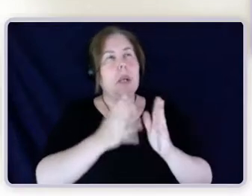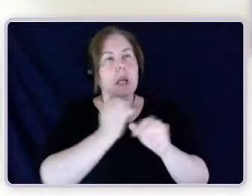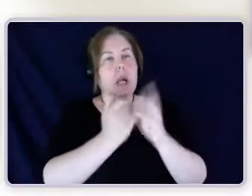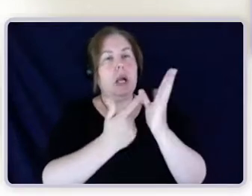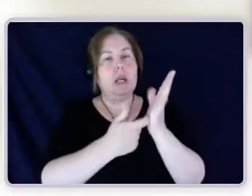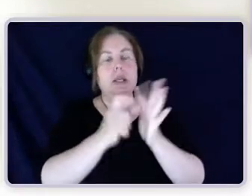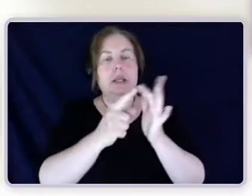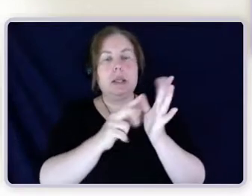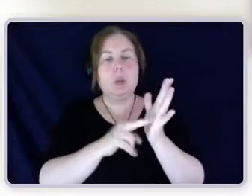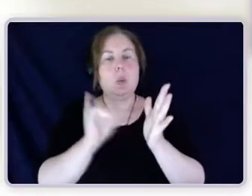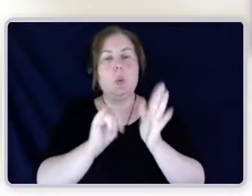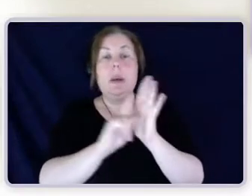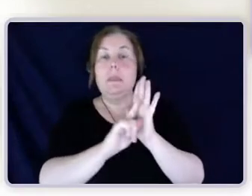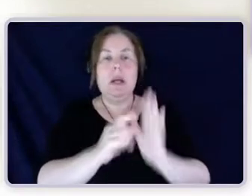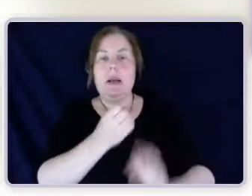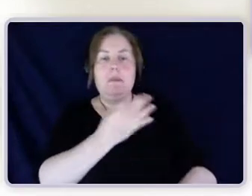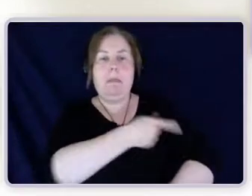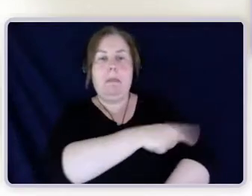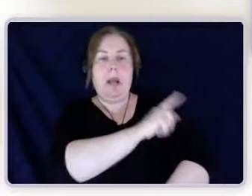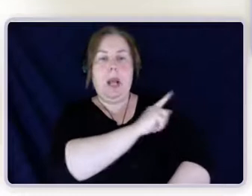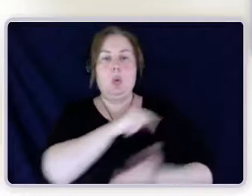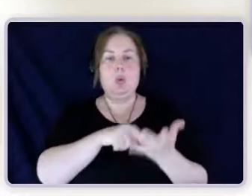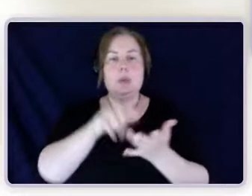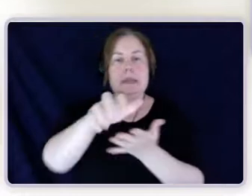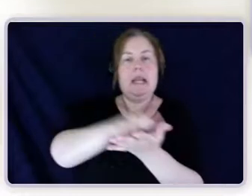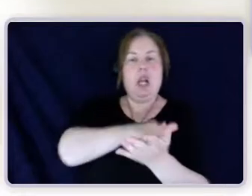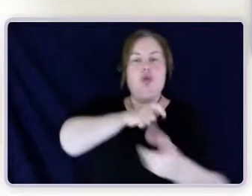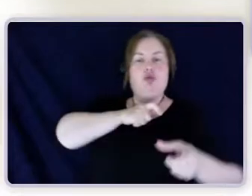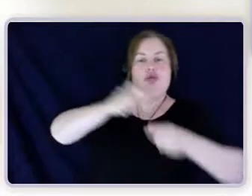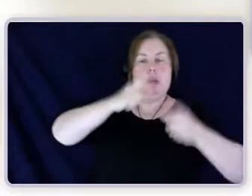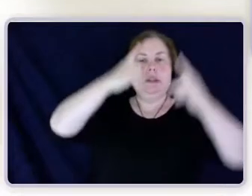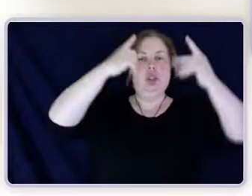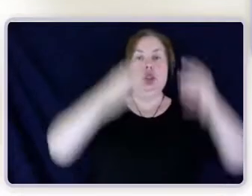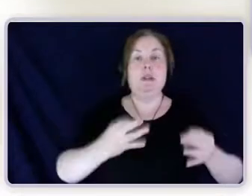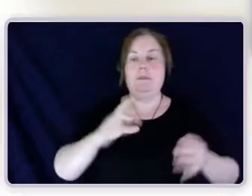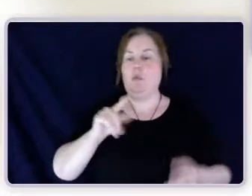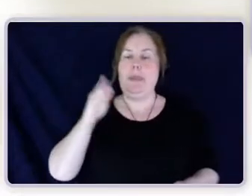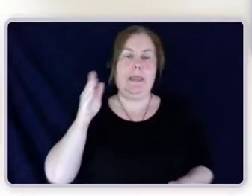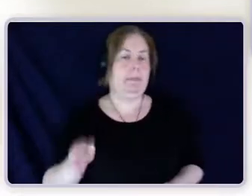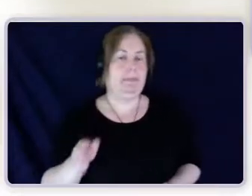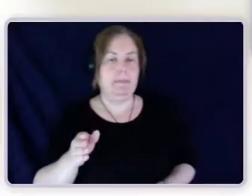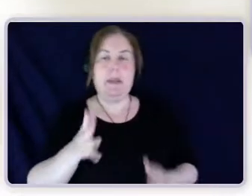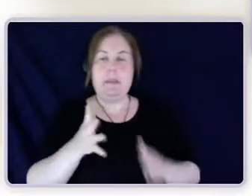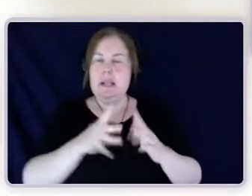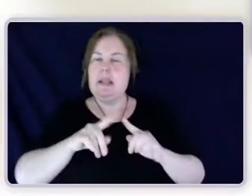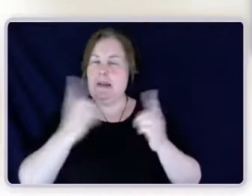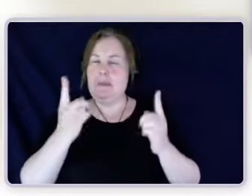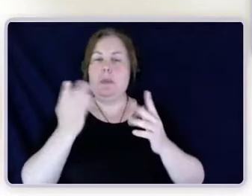the person's will and preferences. And that is the key difference between a guardian and a supportive guardian.